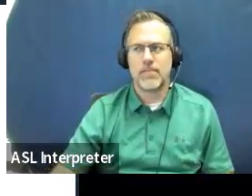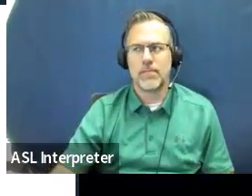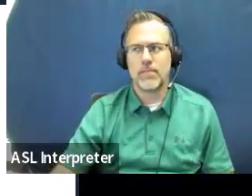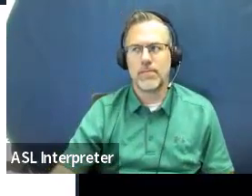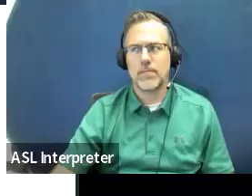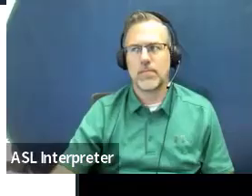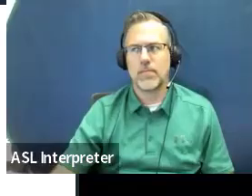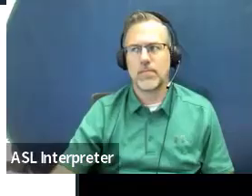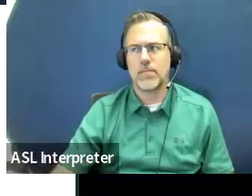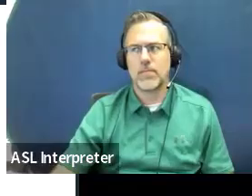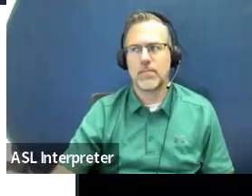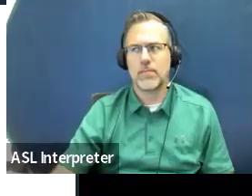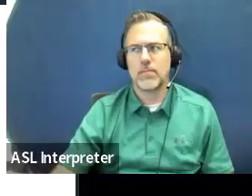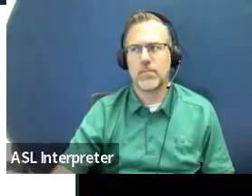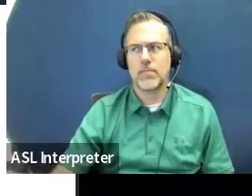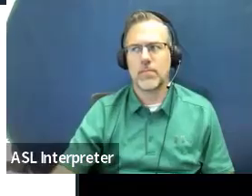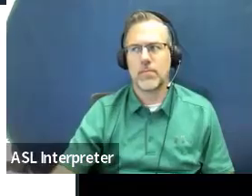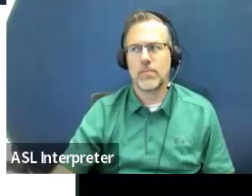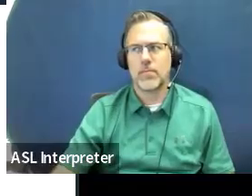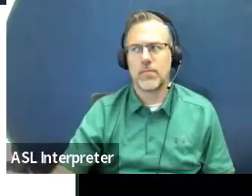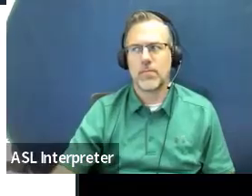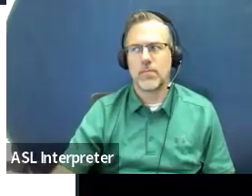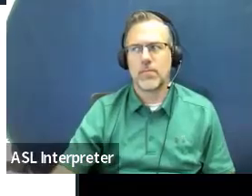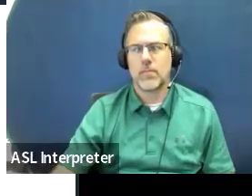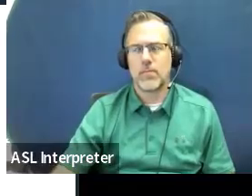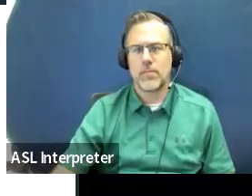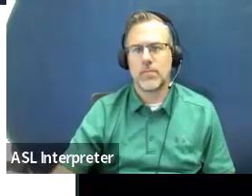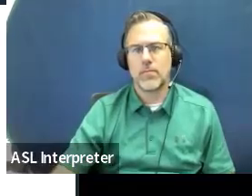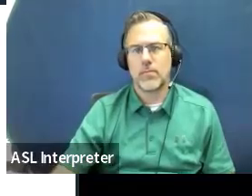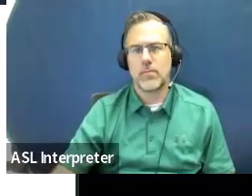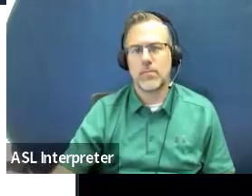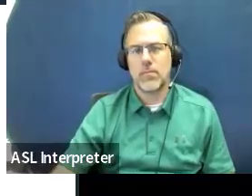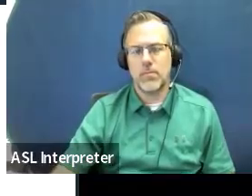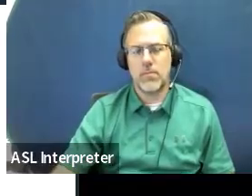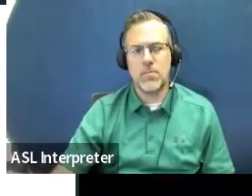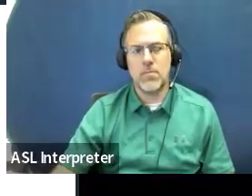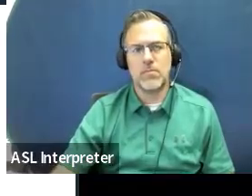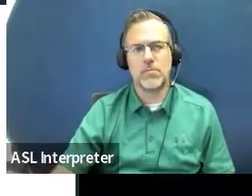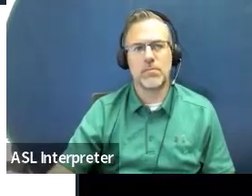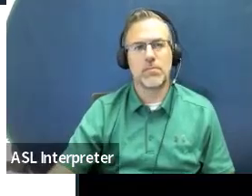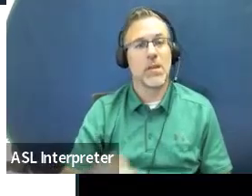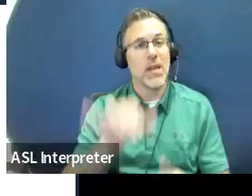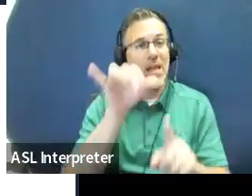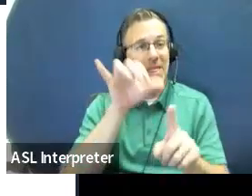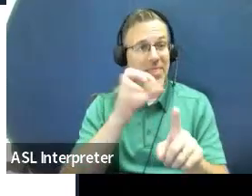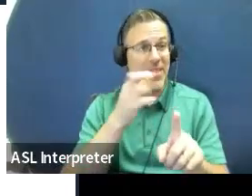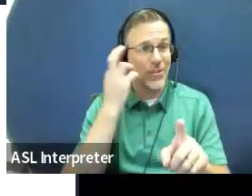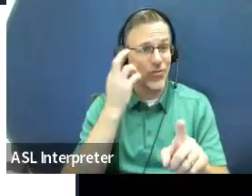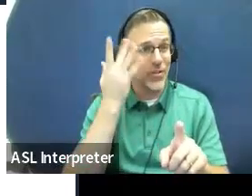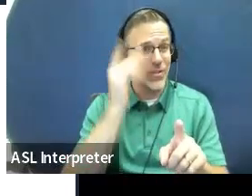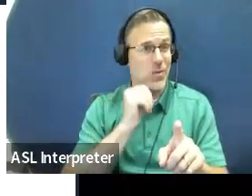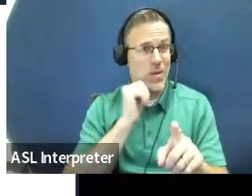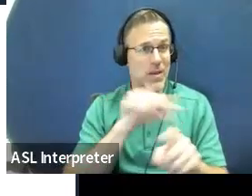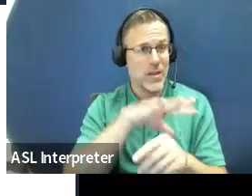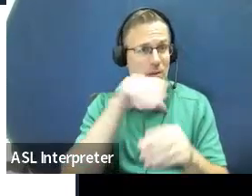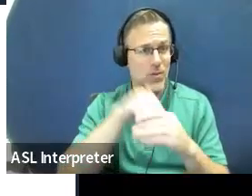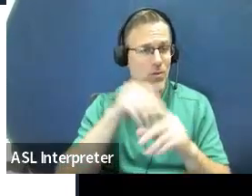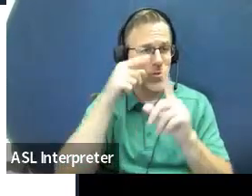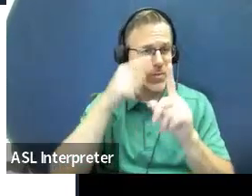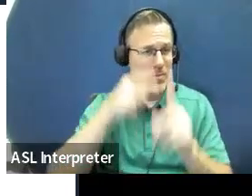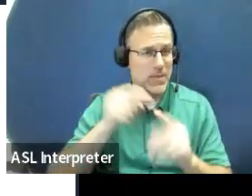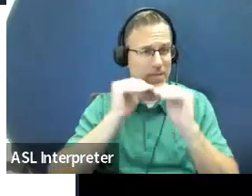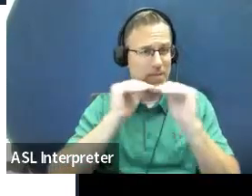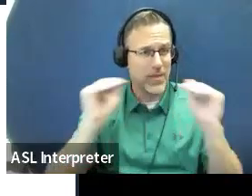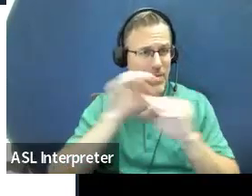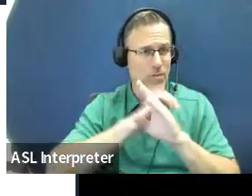So here is where we talk about why you are not to include specific curriculums in your present levels or